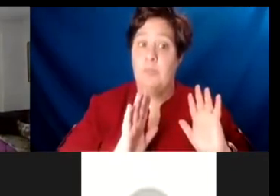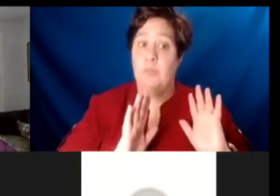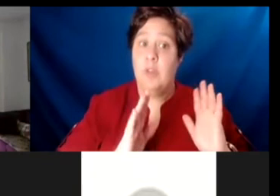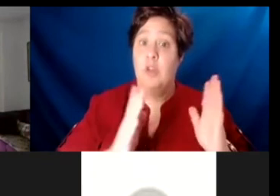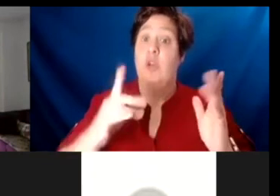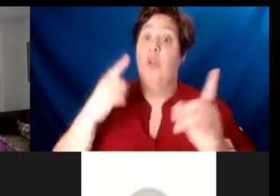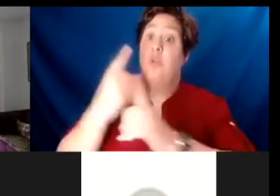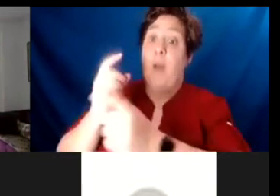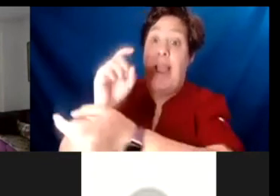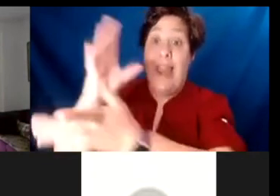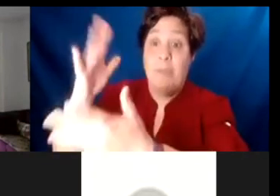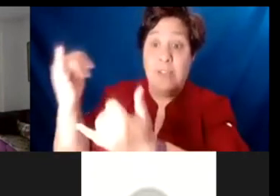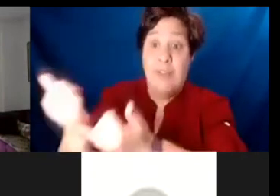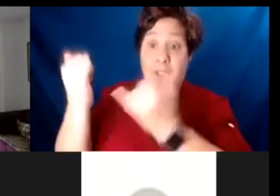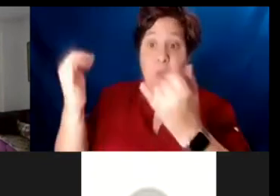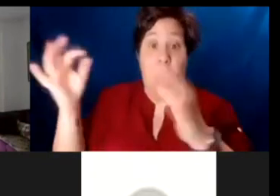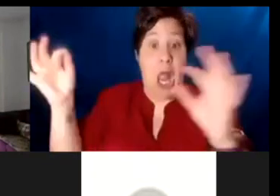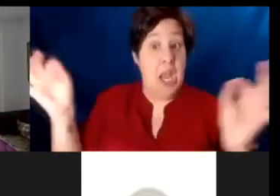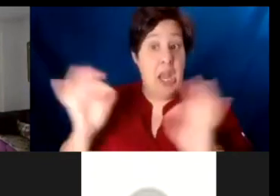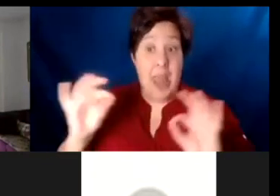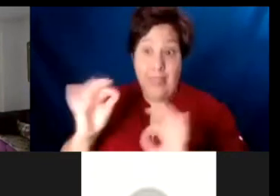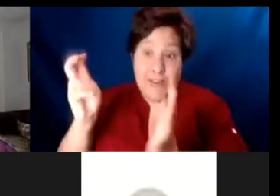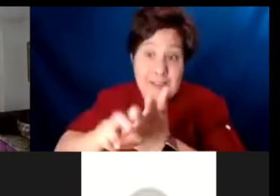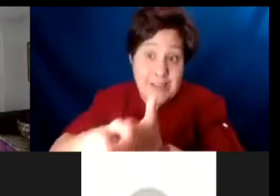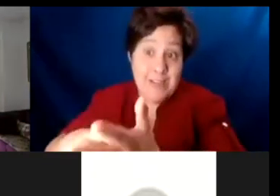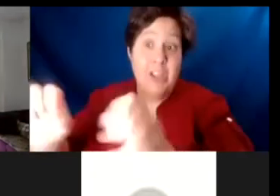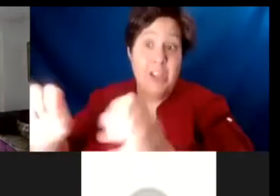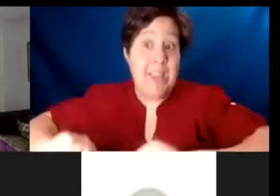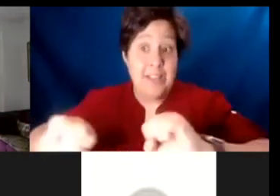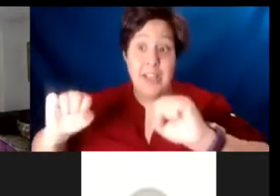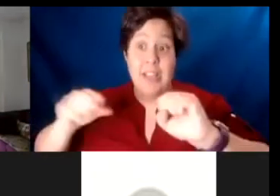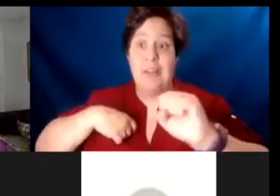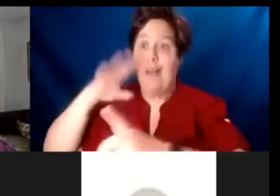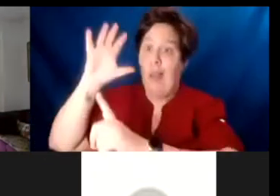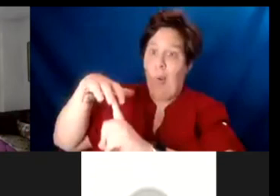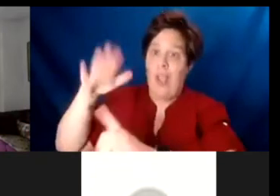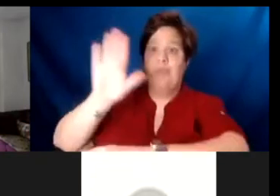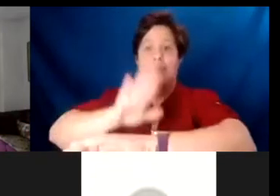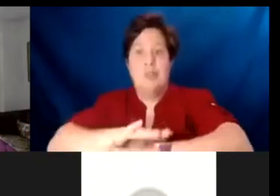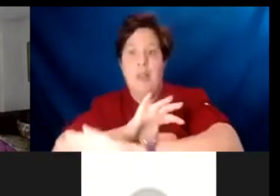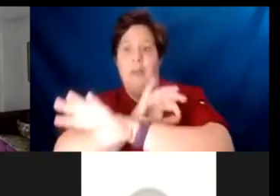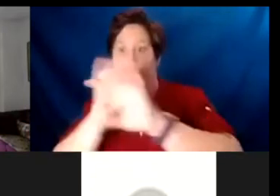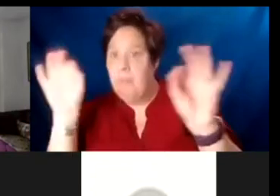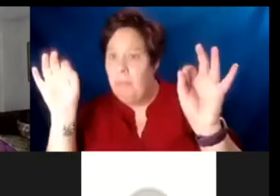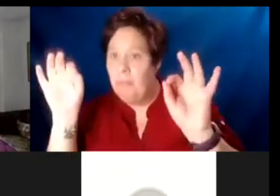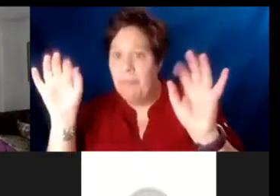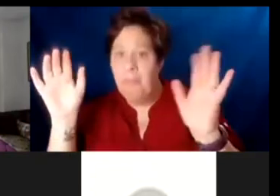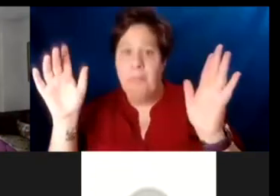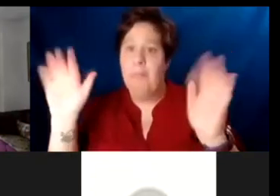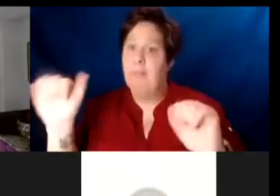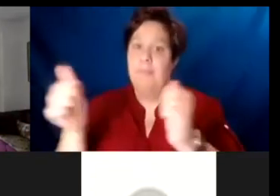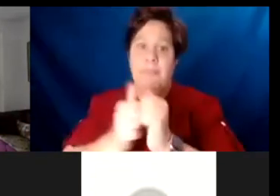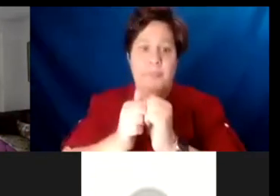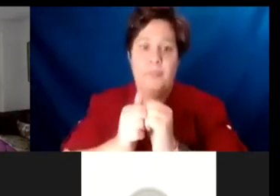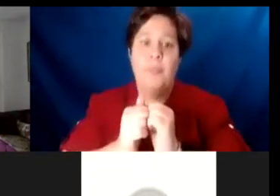Liberty Festival, nothing is on the table yet. We don't have location, timing, or anything really confirmed.